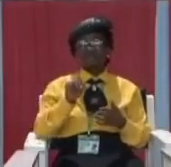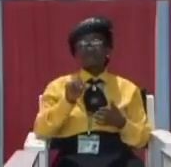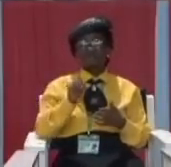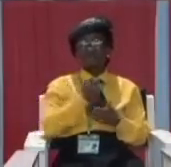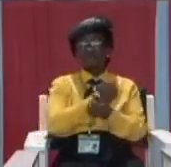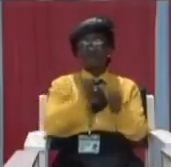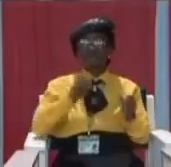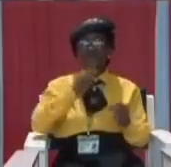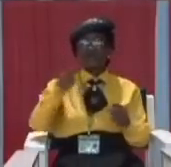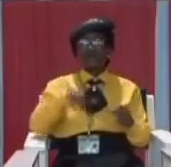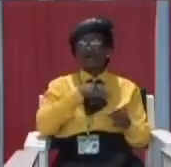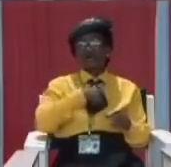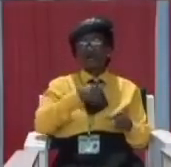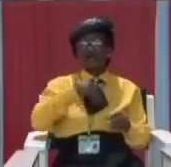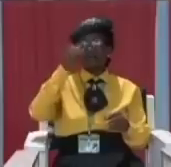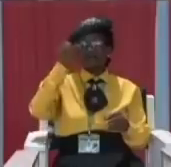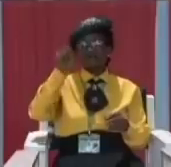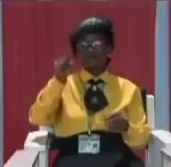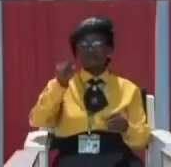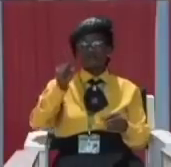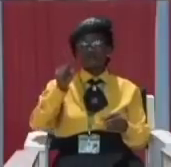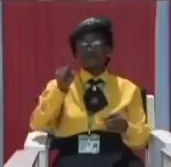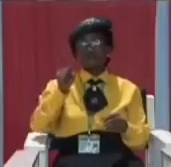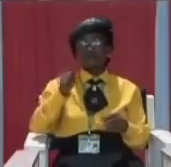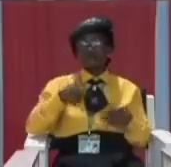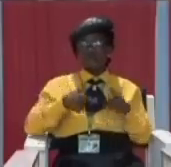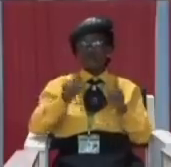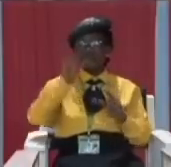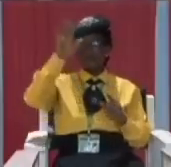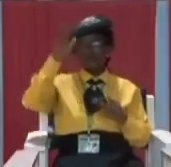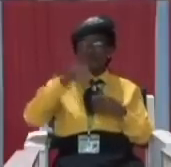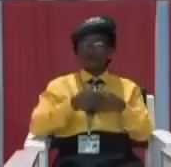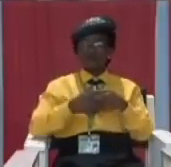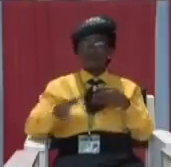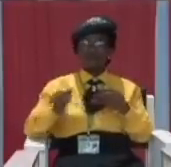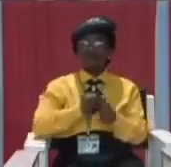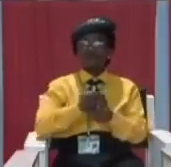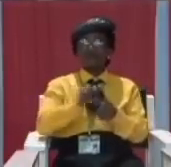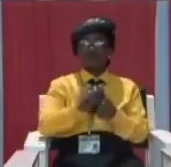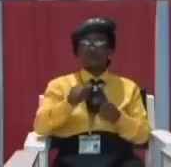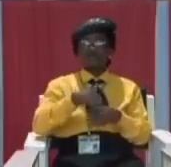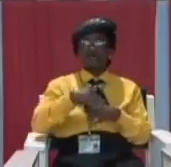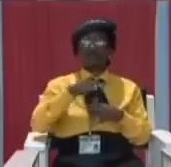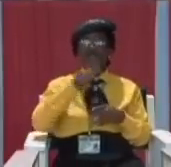Save their souls. Let your blood wash away their sins.